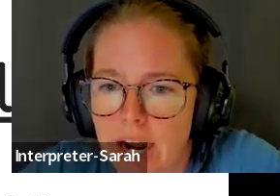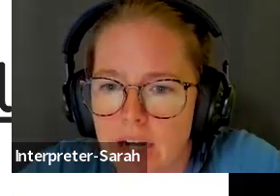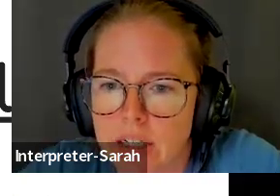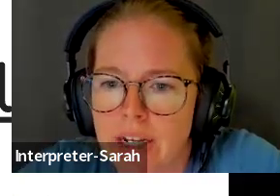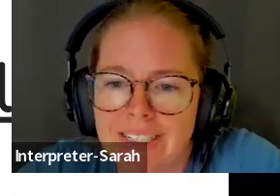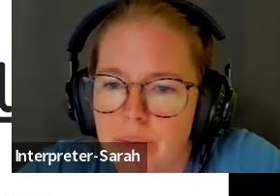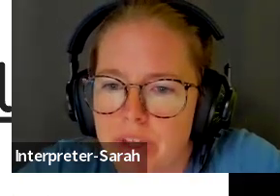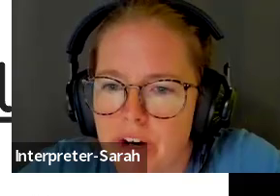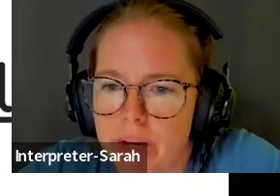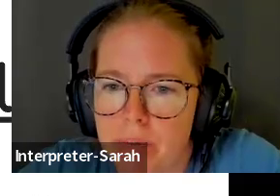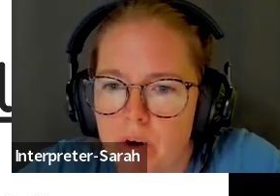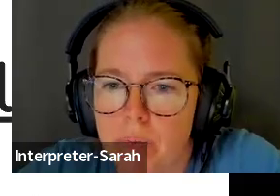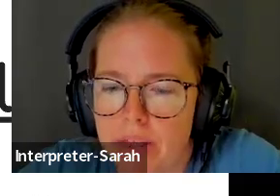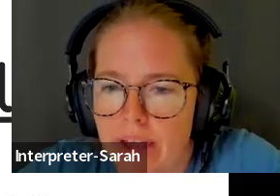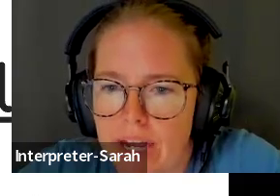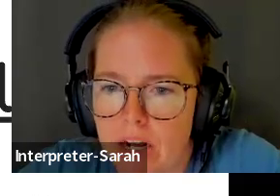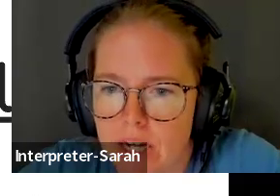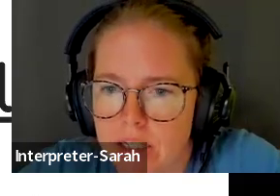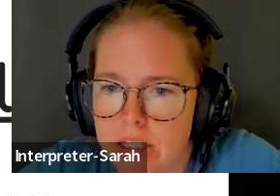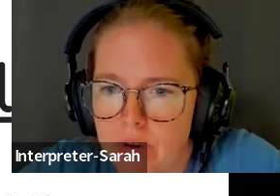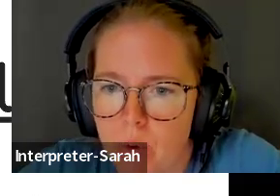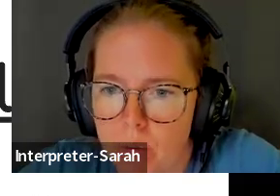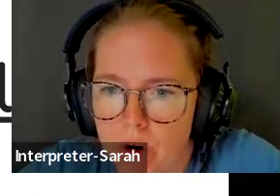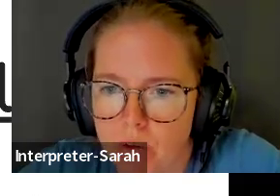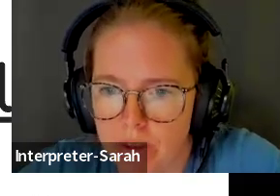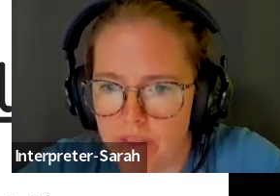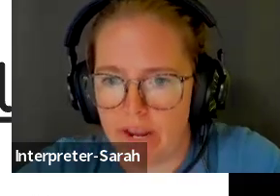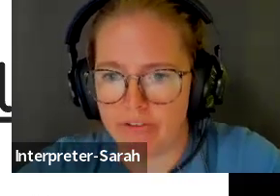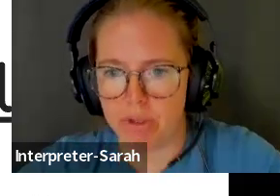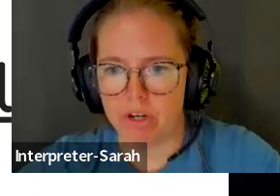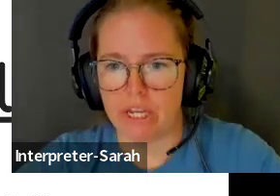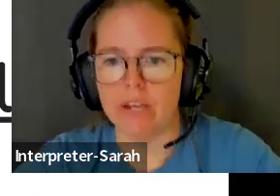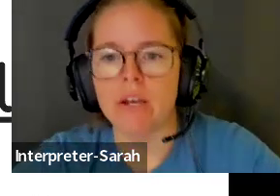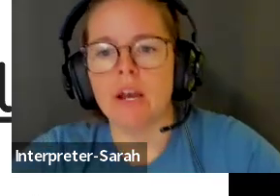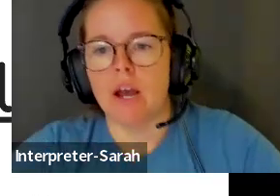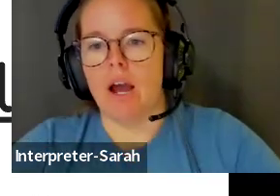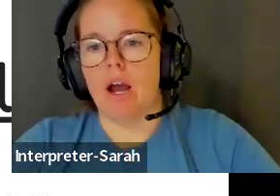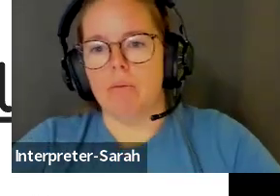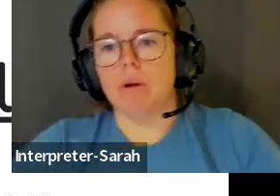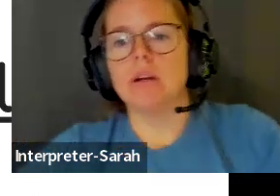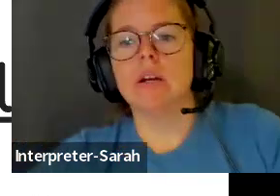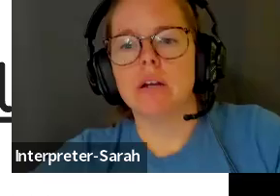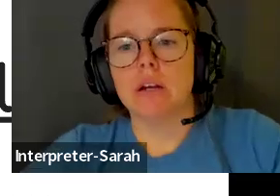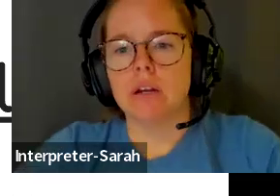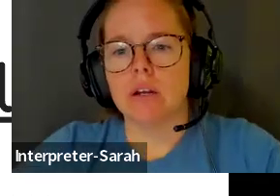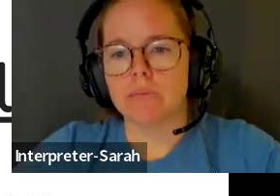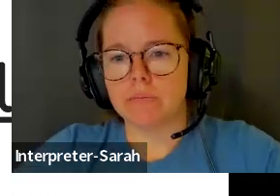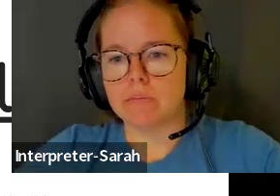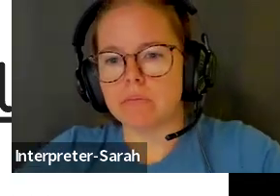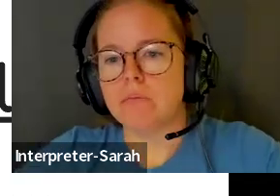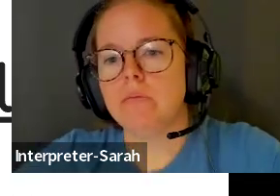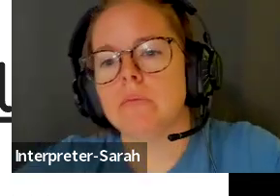eye contact. Same with hearing people, but that eye contact is even more important within the deaf community.